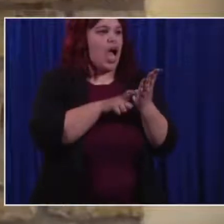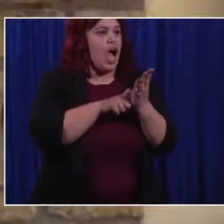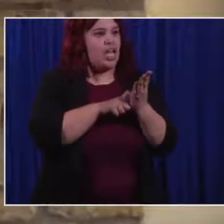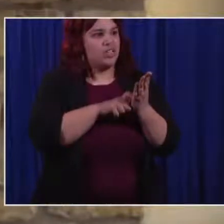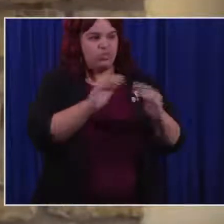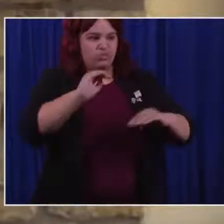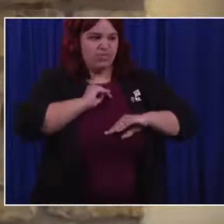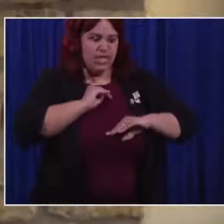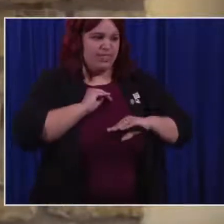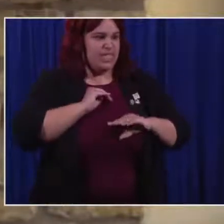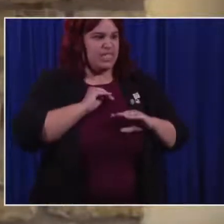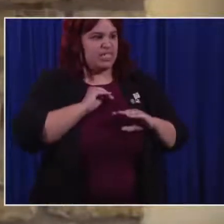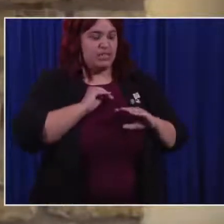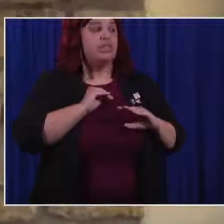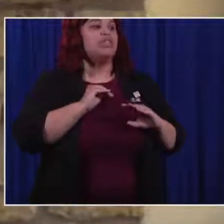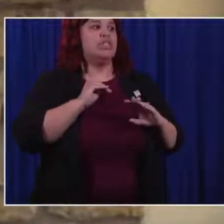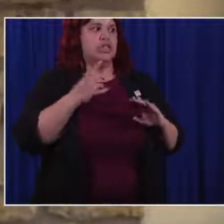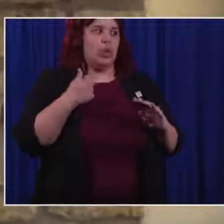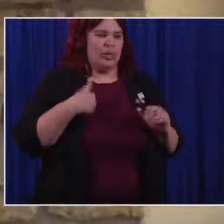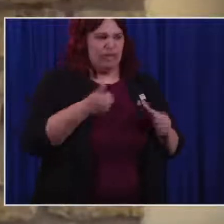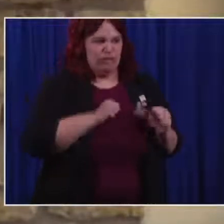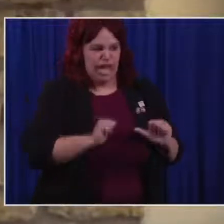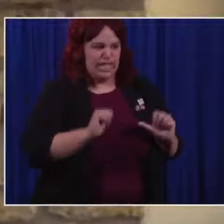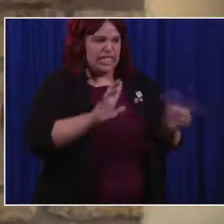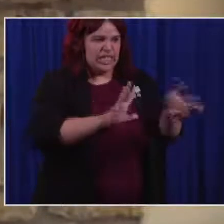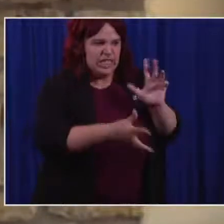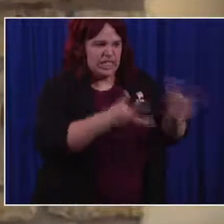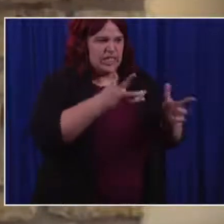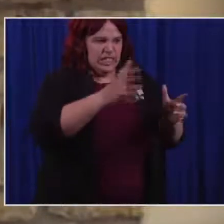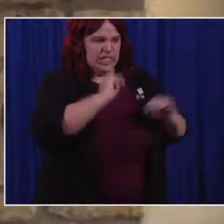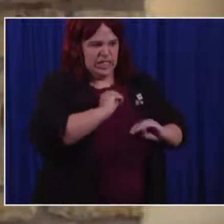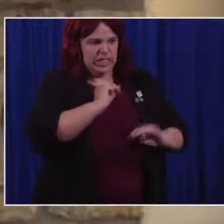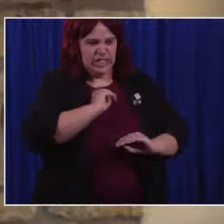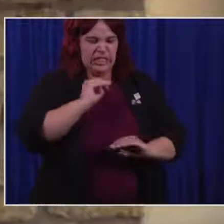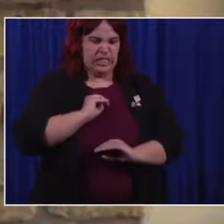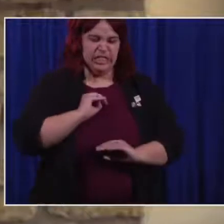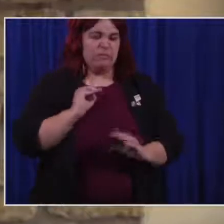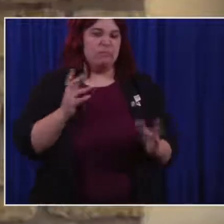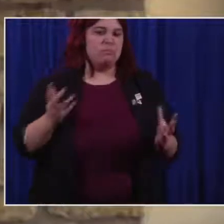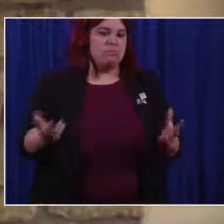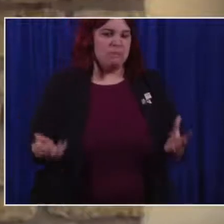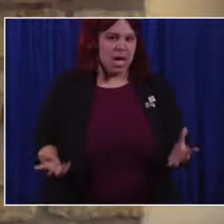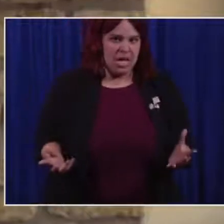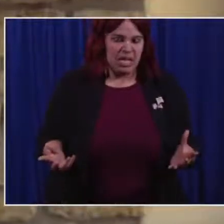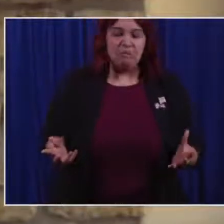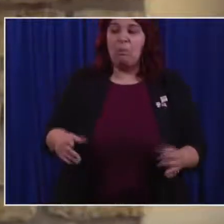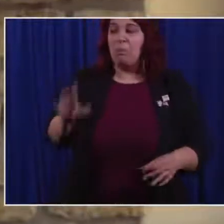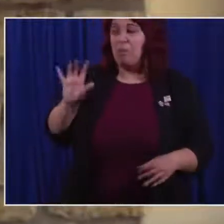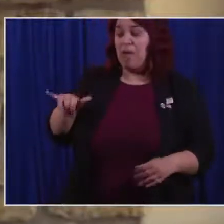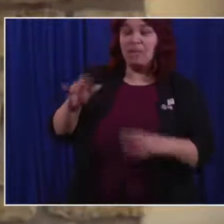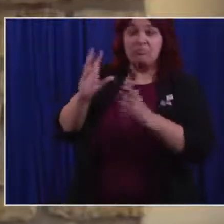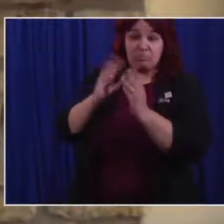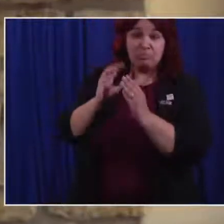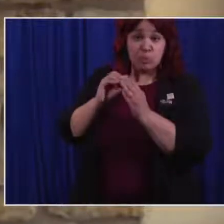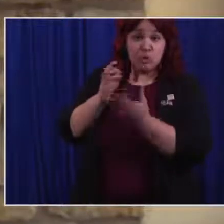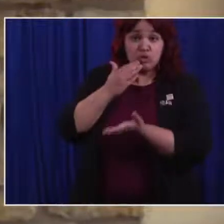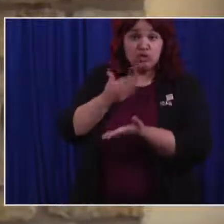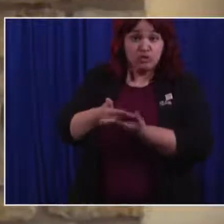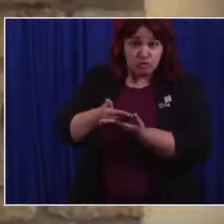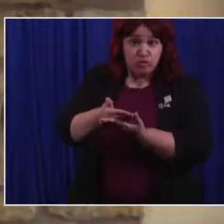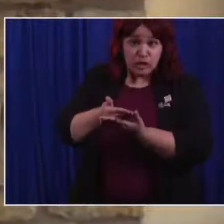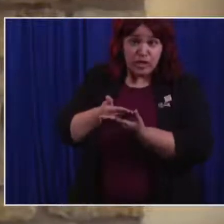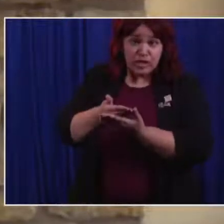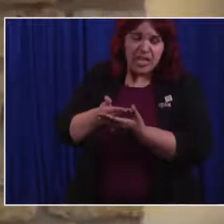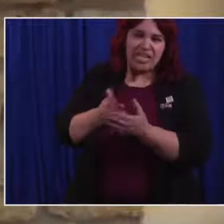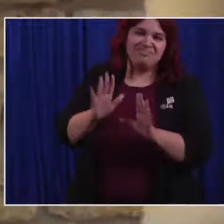So I've not talked to anybody with the union, but I had a good conversation, as I always do, with Eric Gordon.